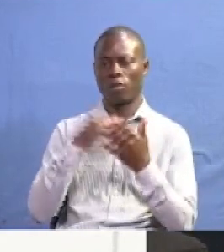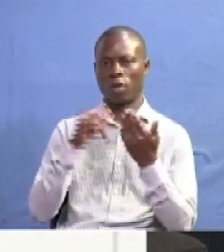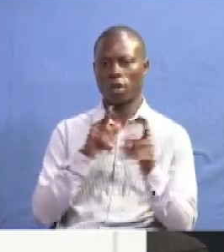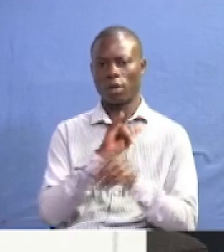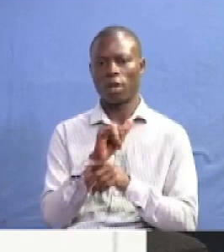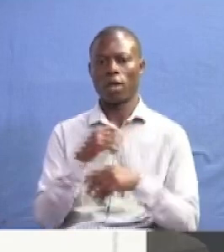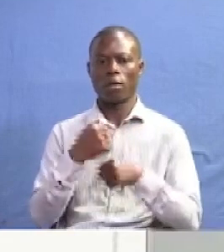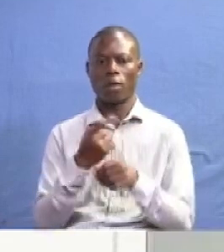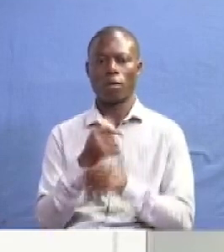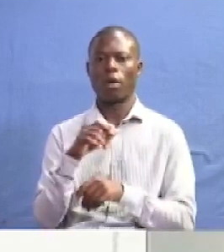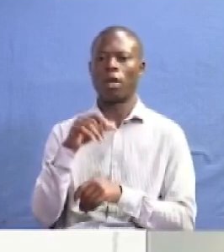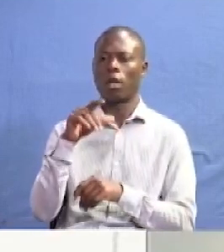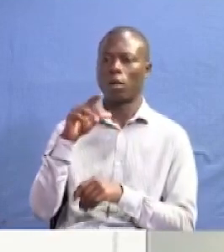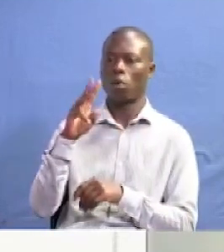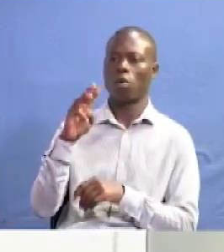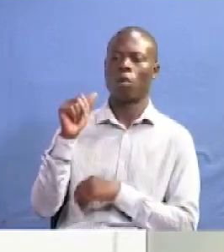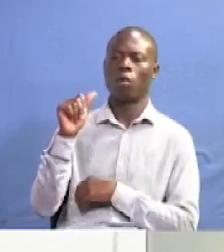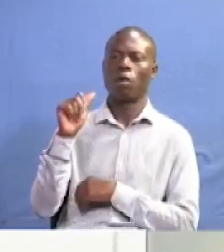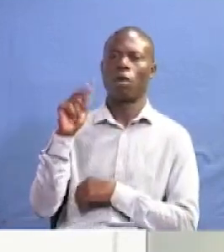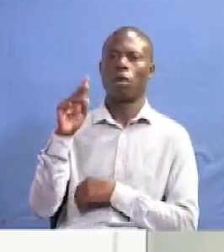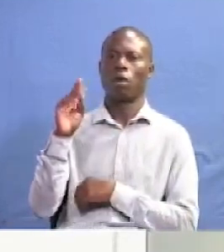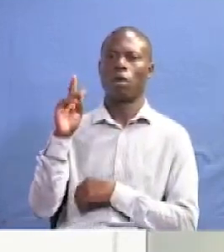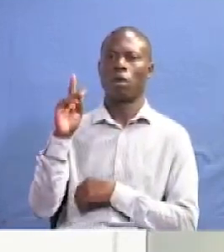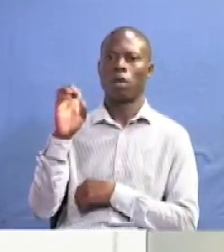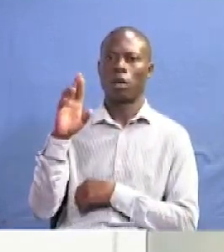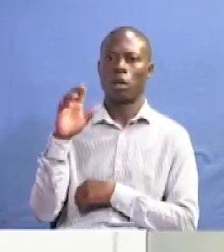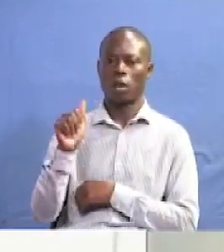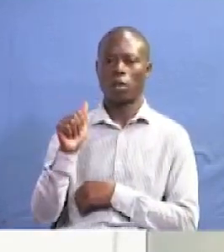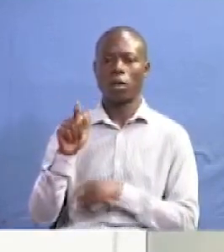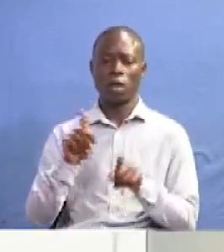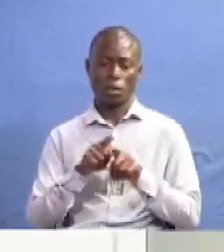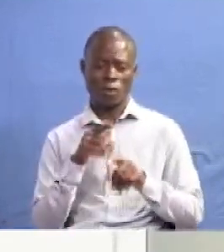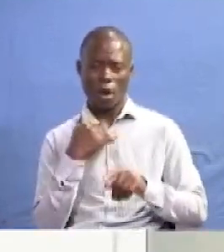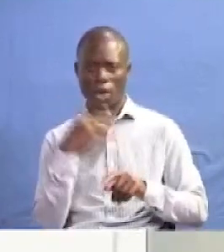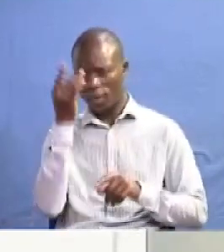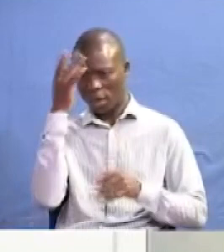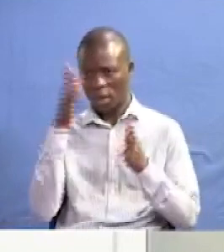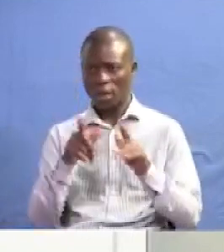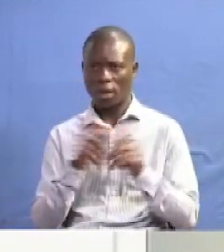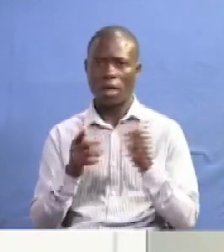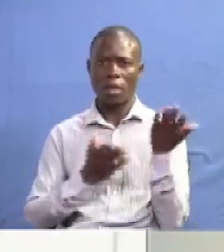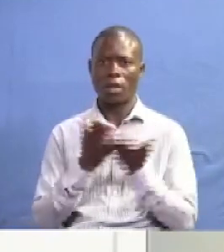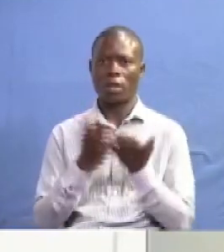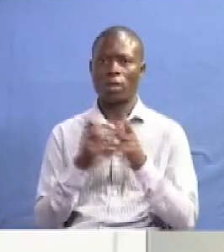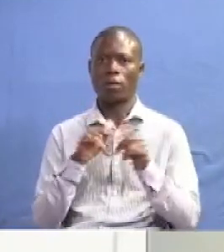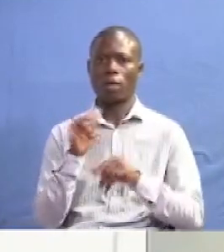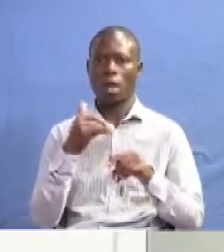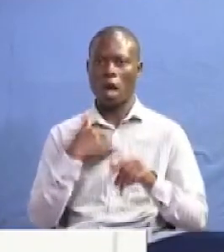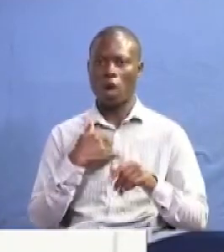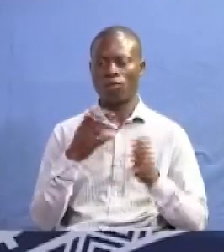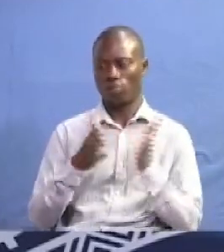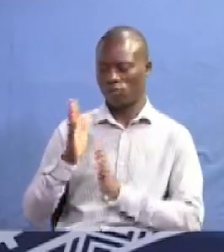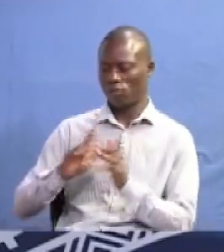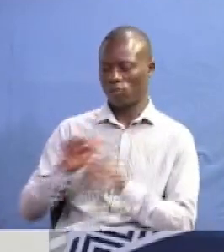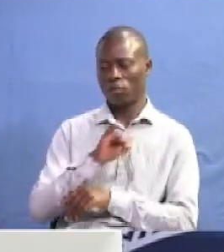founded by Elsie Wandera. Being an endometriosis survivor, she saw the need of having such an